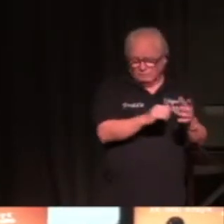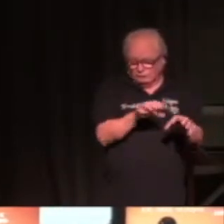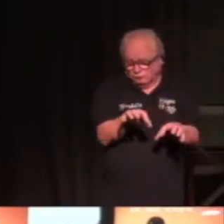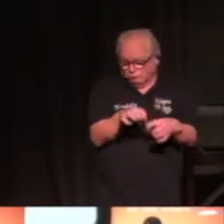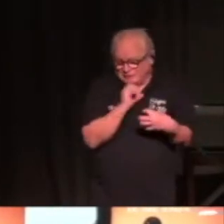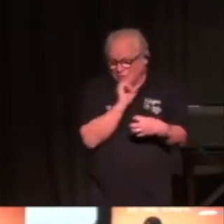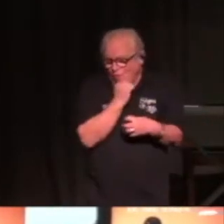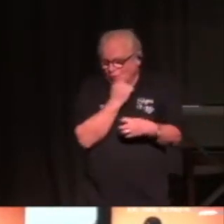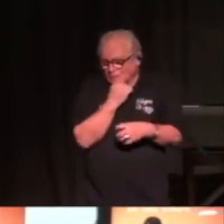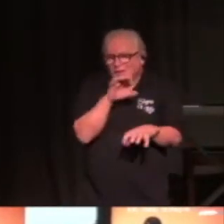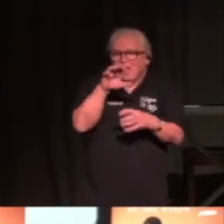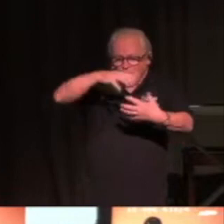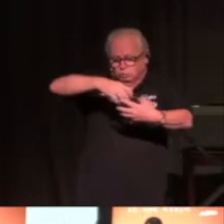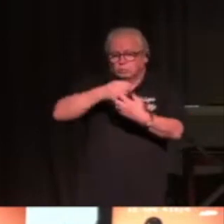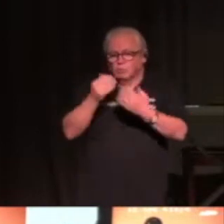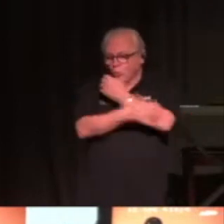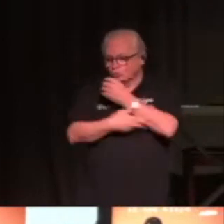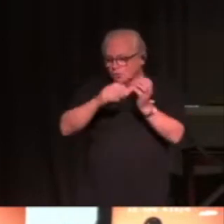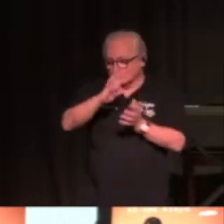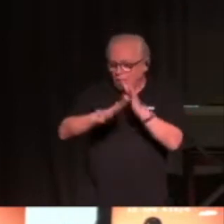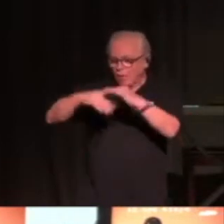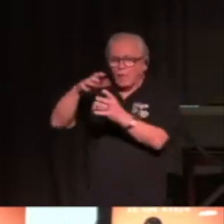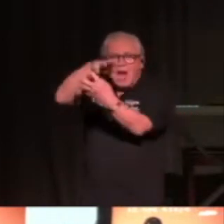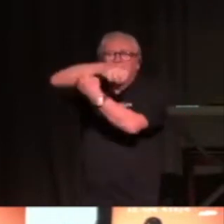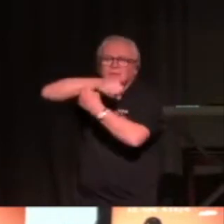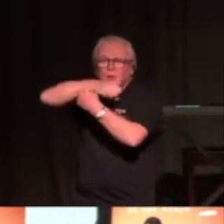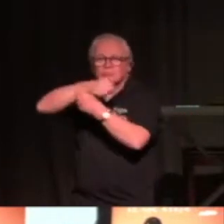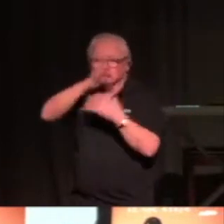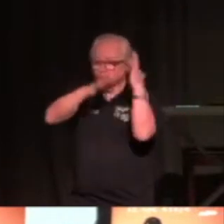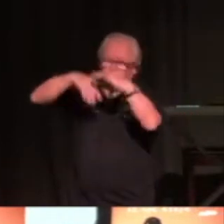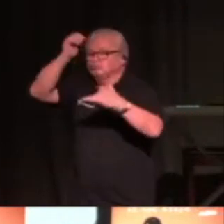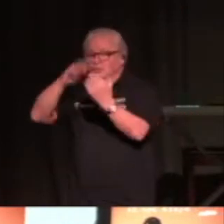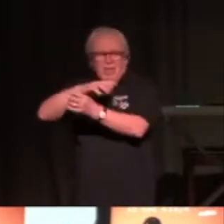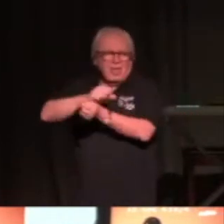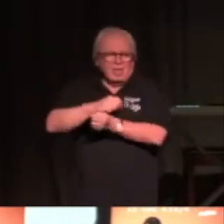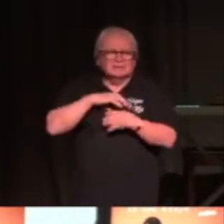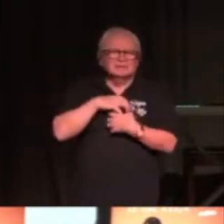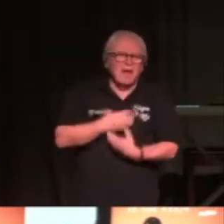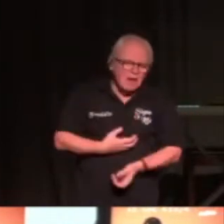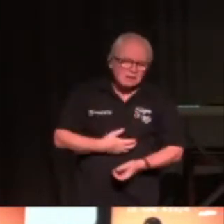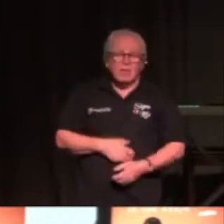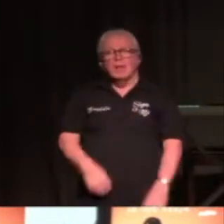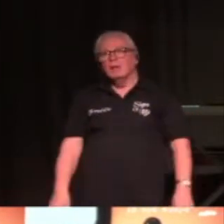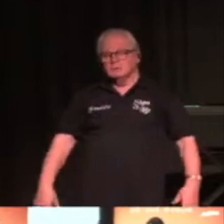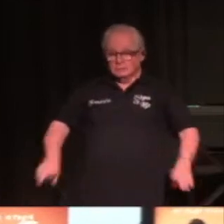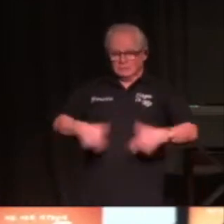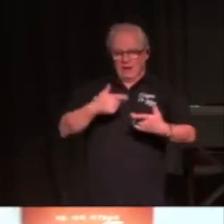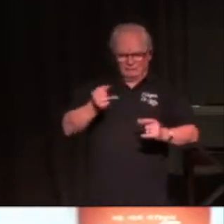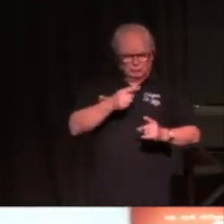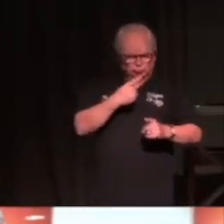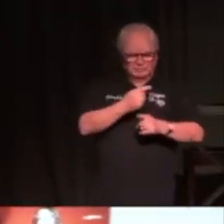exhausted. He's hanging on to a piece of driftwood in the middle of a raging sea. And he has a right to